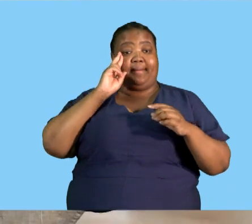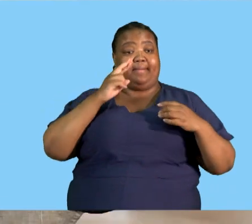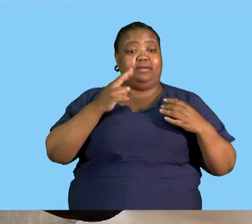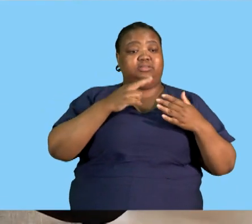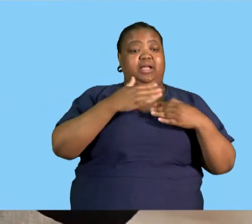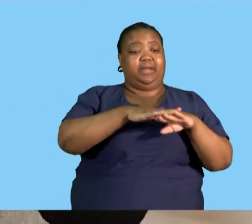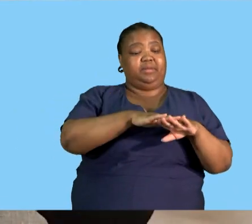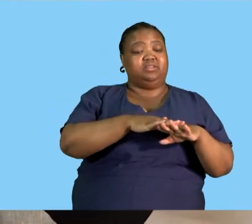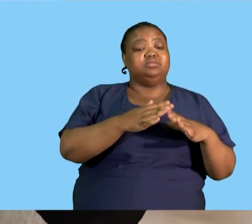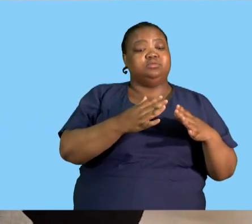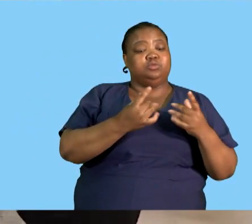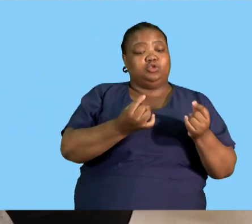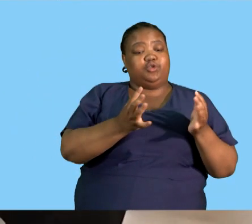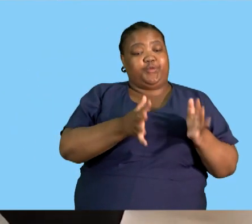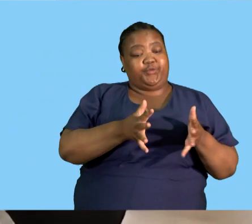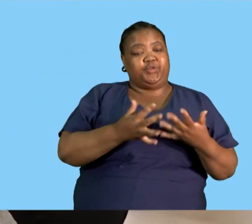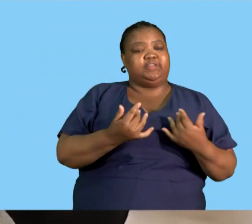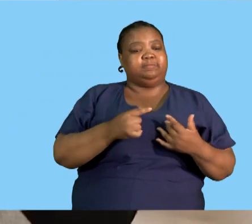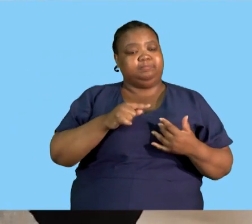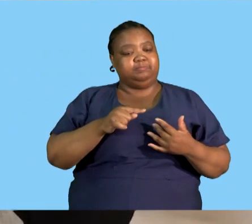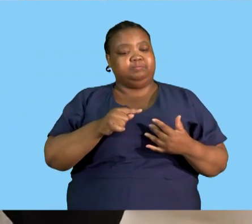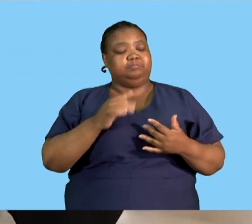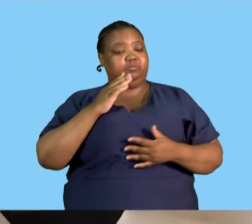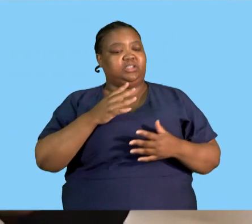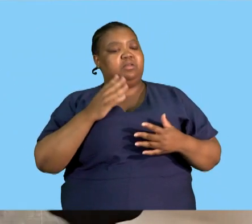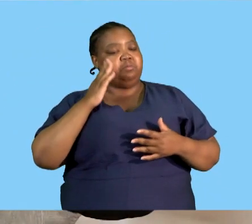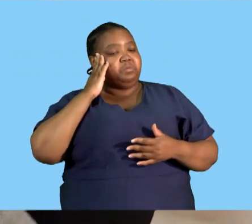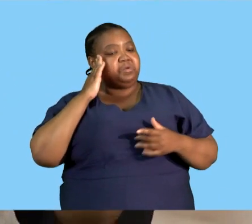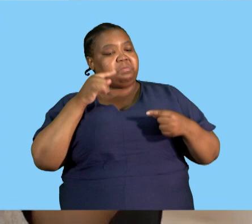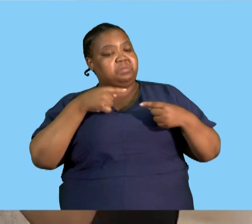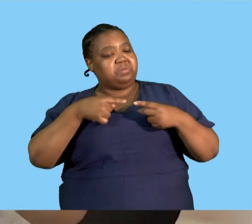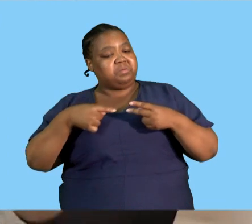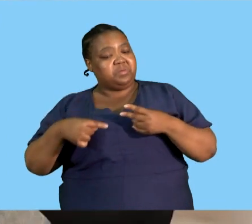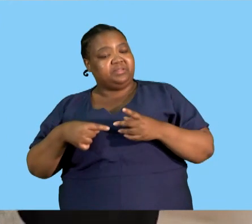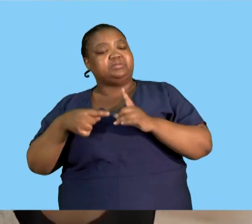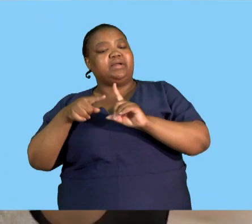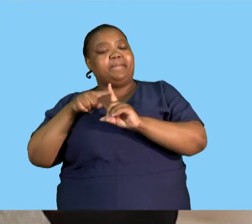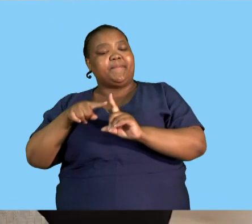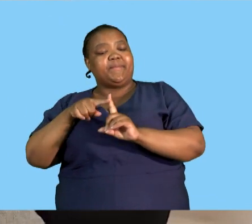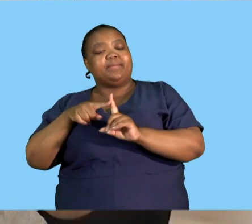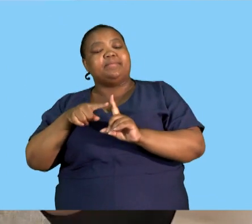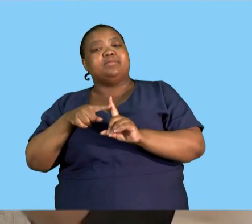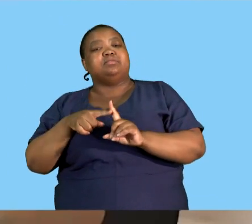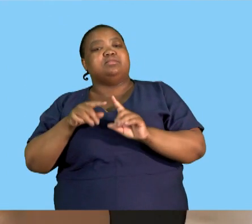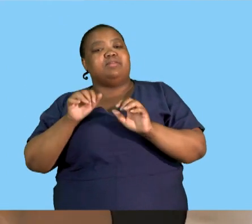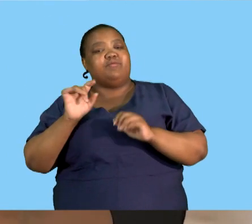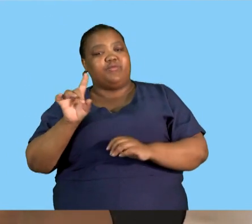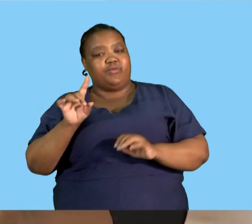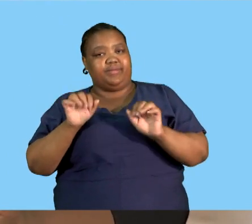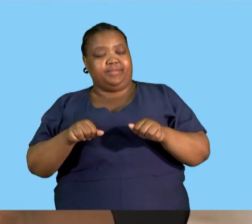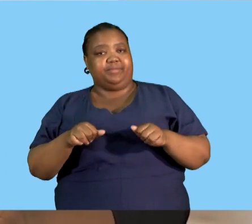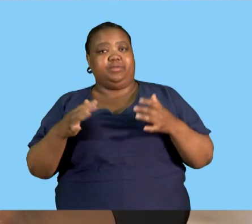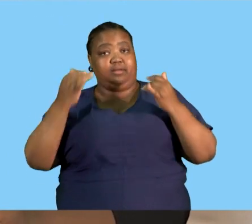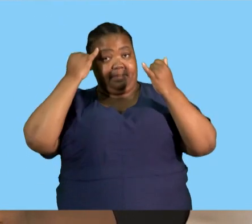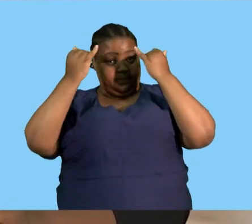the application. That's where we can find the positives and also the negatives from doing all of that, from applying the problem solving technique.